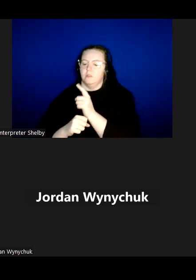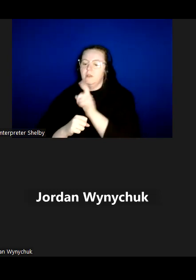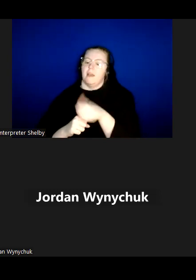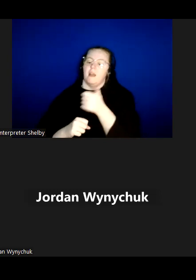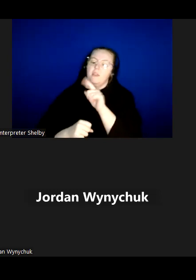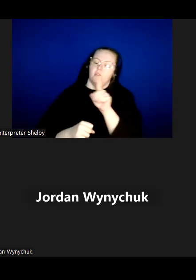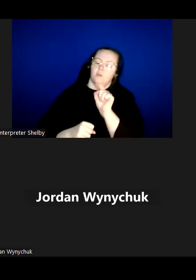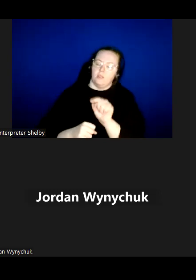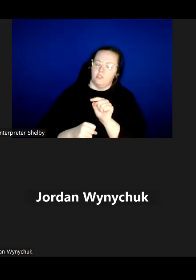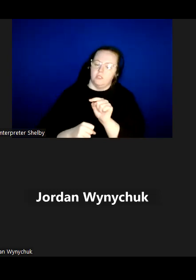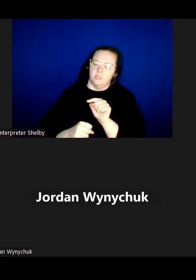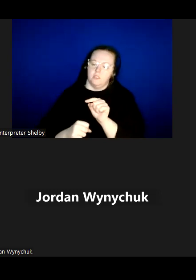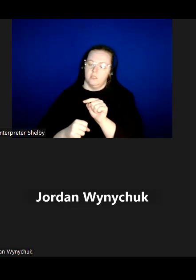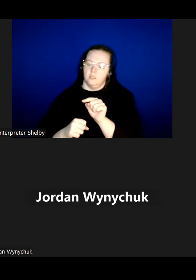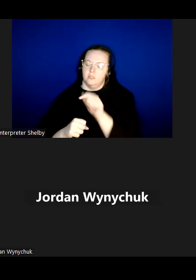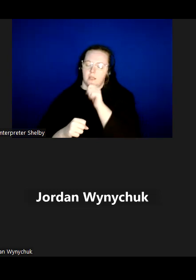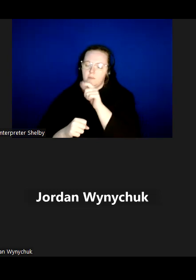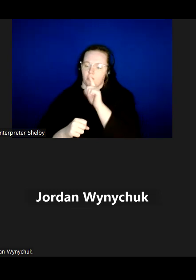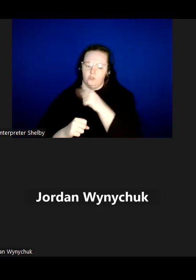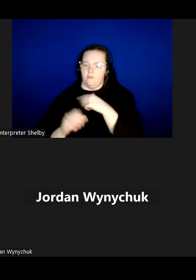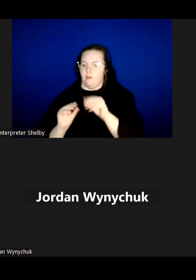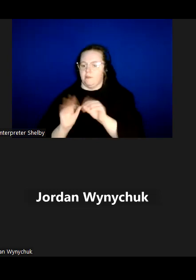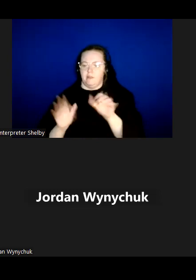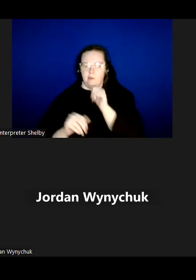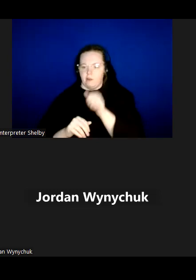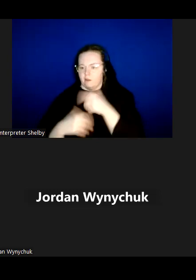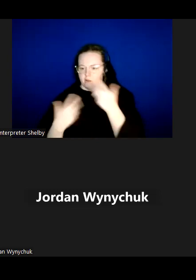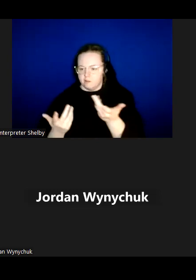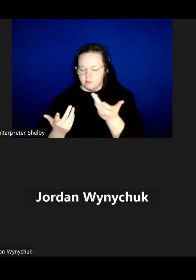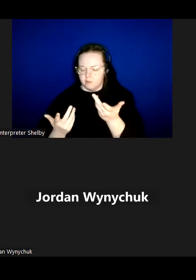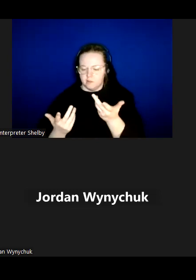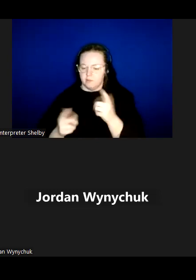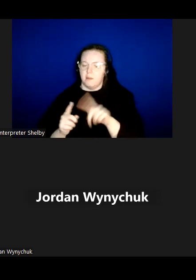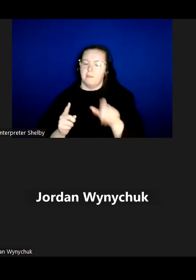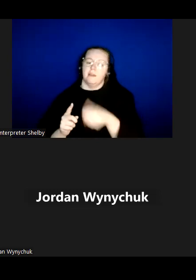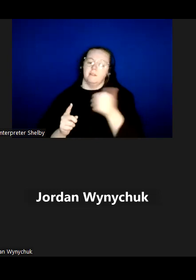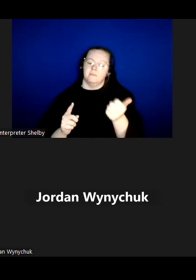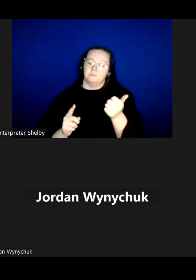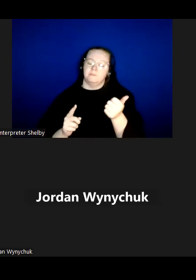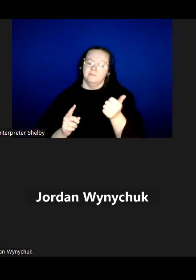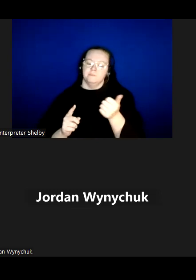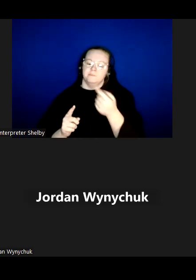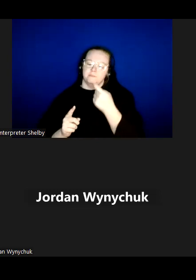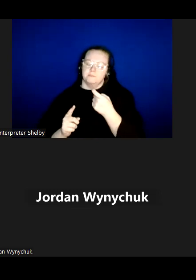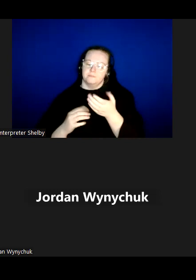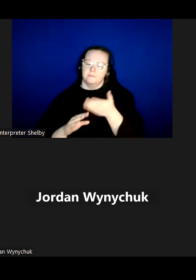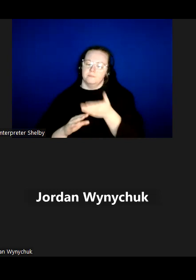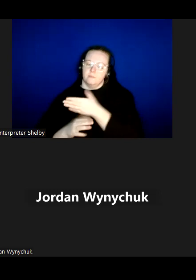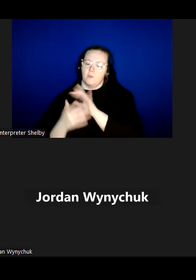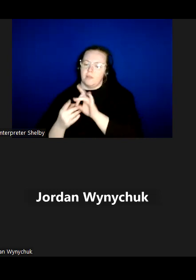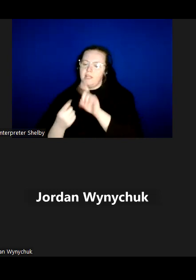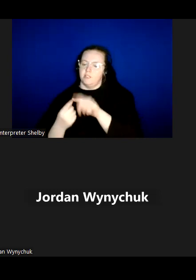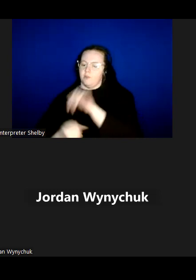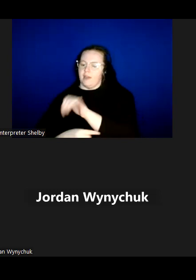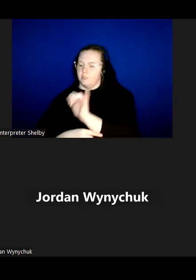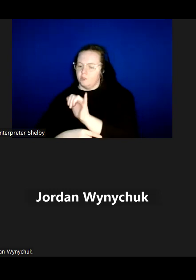question, if I could, I don't know if I was even clear, or my earlier question, I think that was pertaining to that as well. Like if